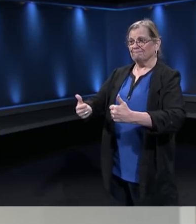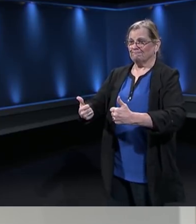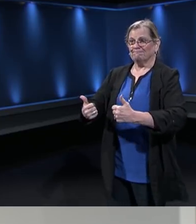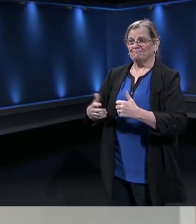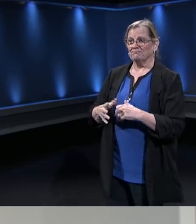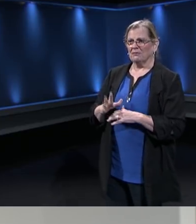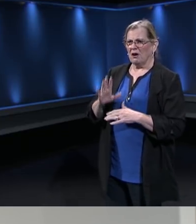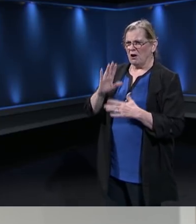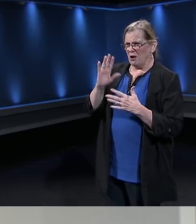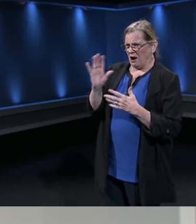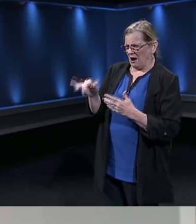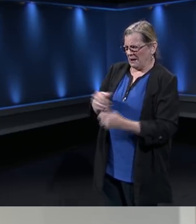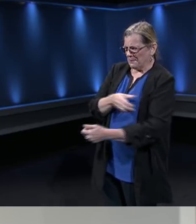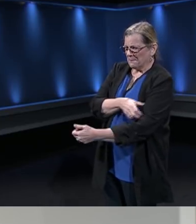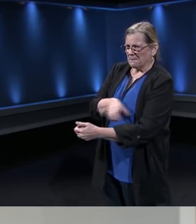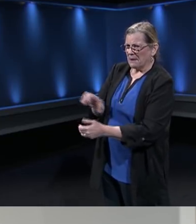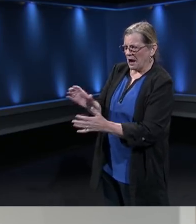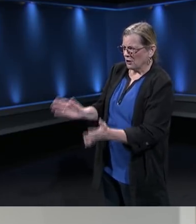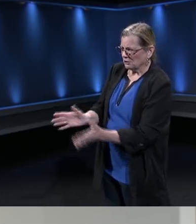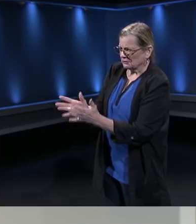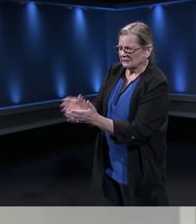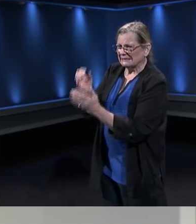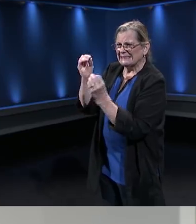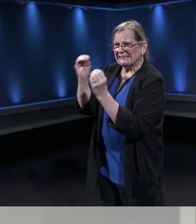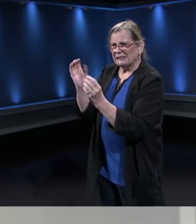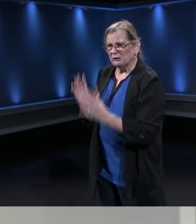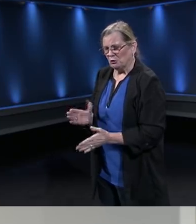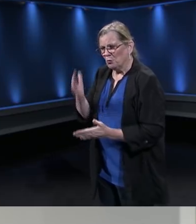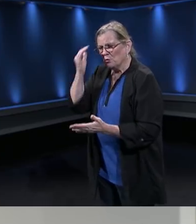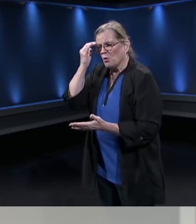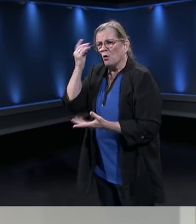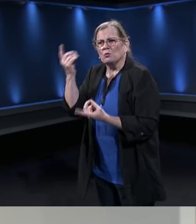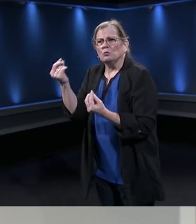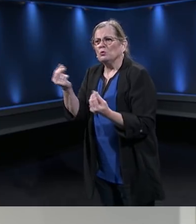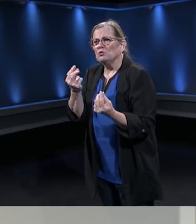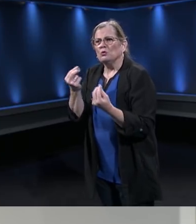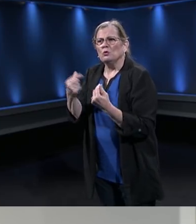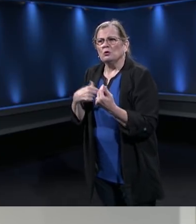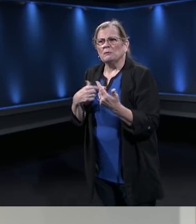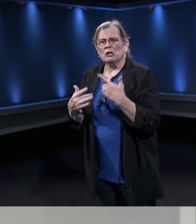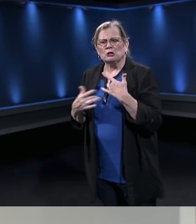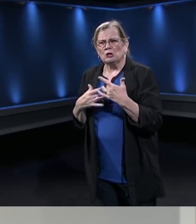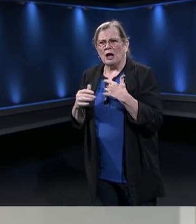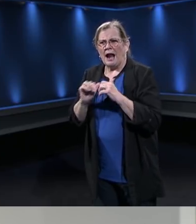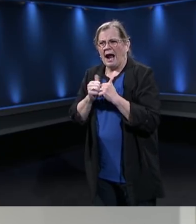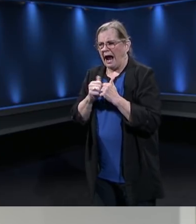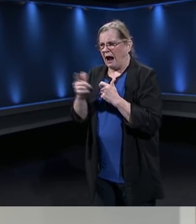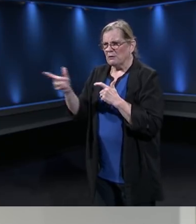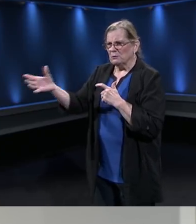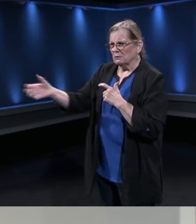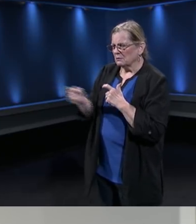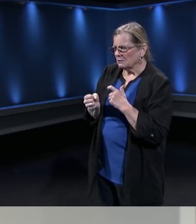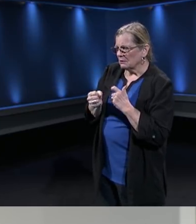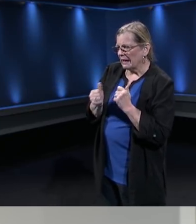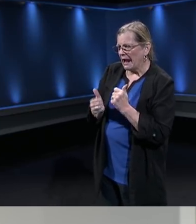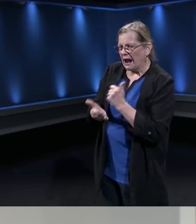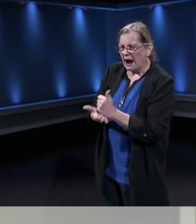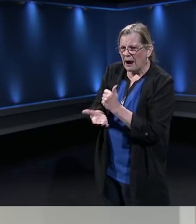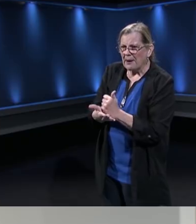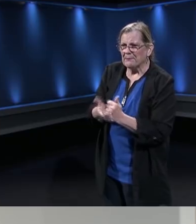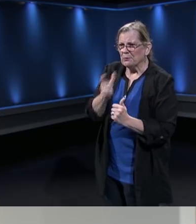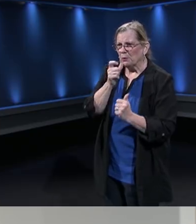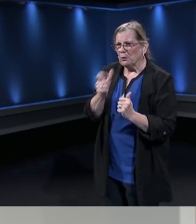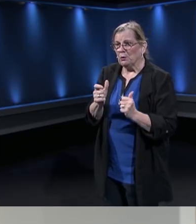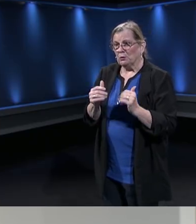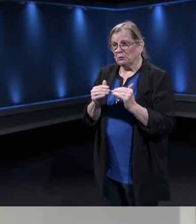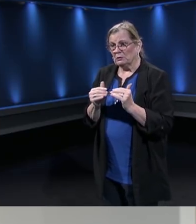know where to go if they need to bring in additional help to provide those Tier 2 and Tier 3 supports?